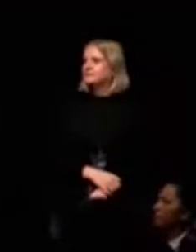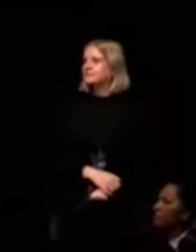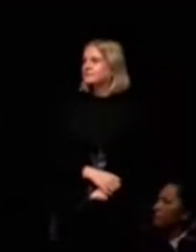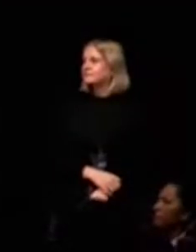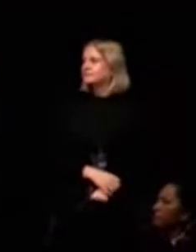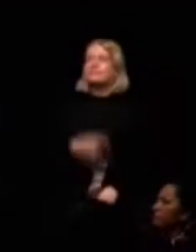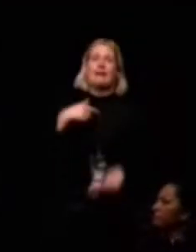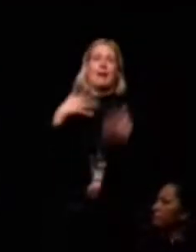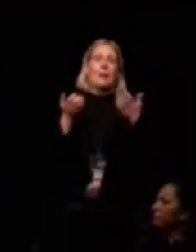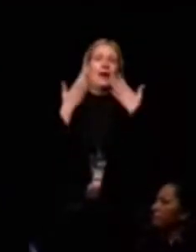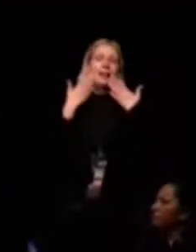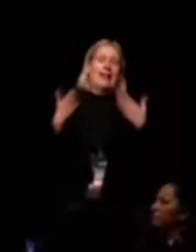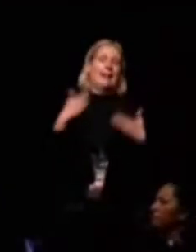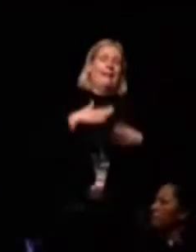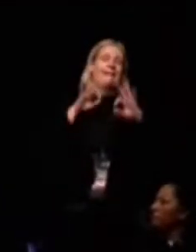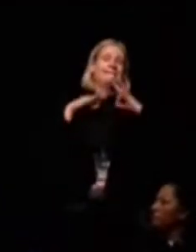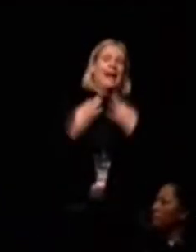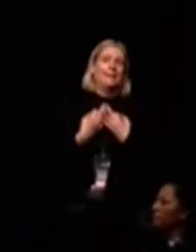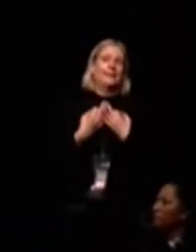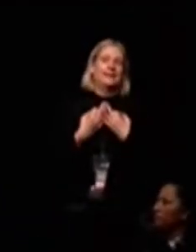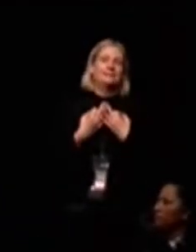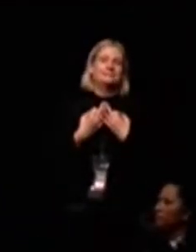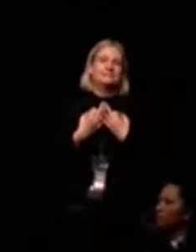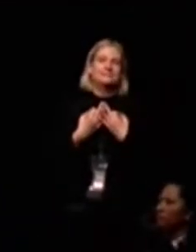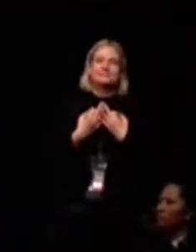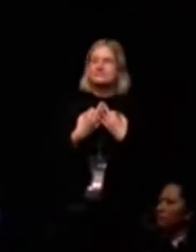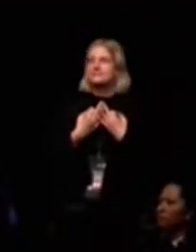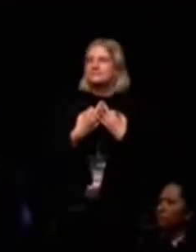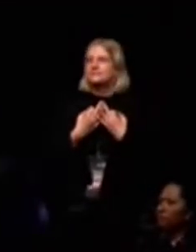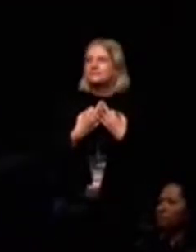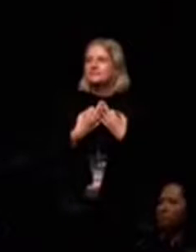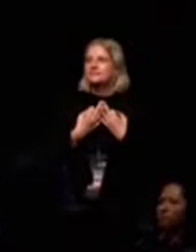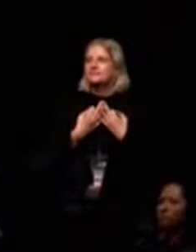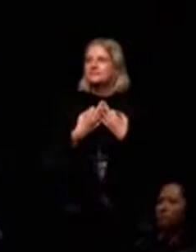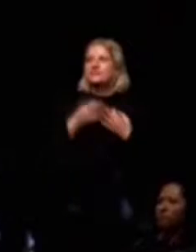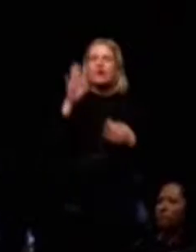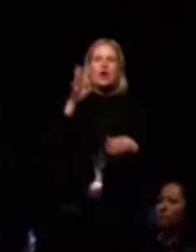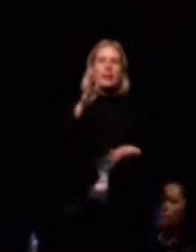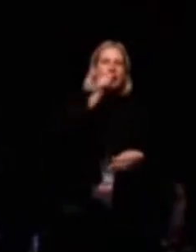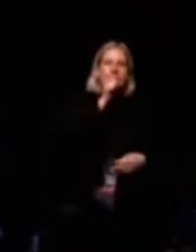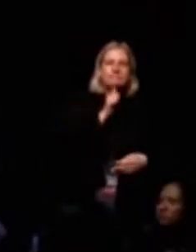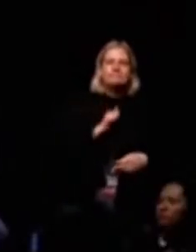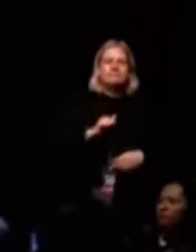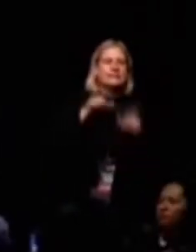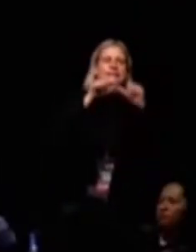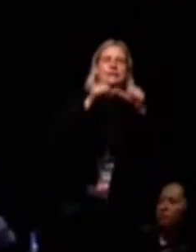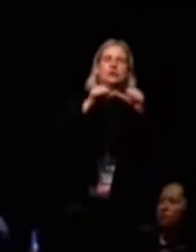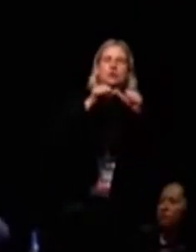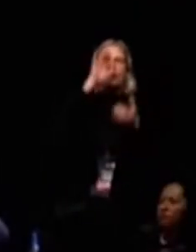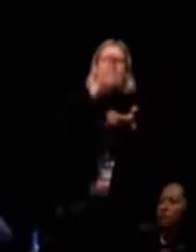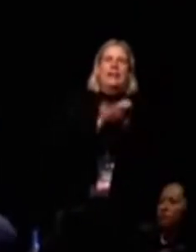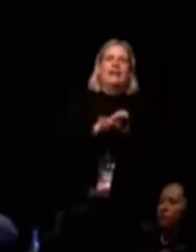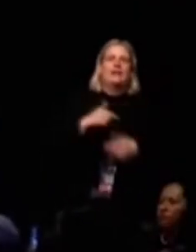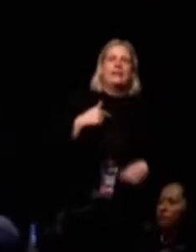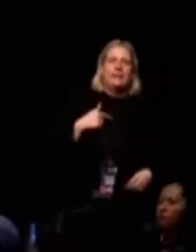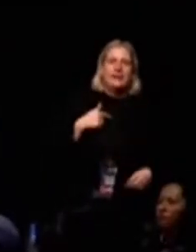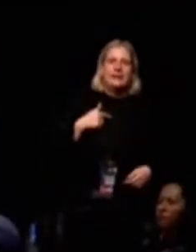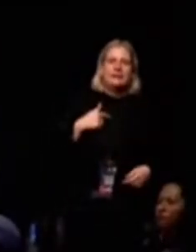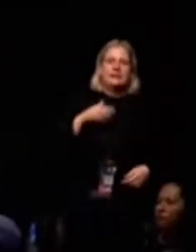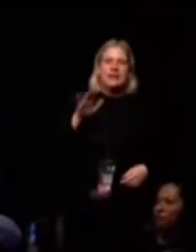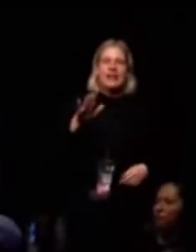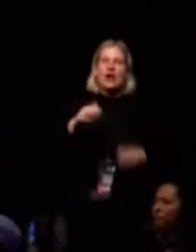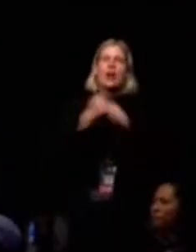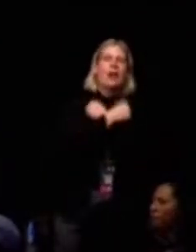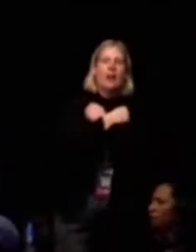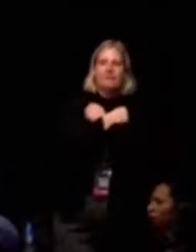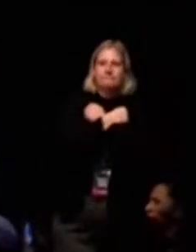I want to thank my family for their enduring belief in me and for their